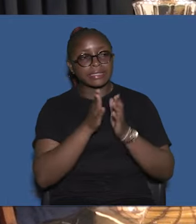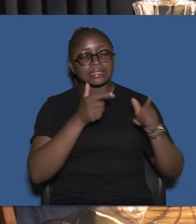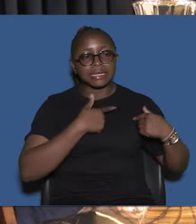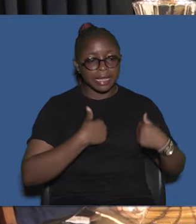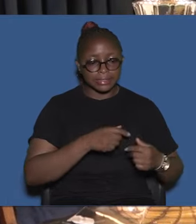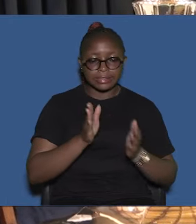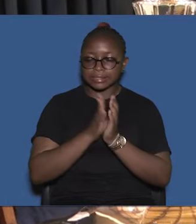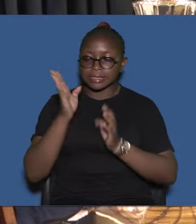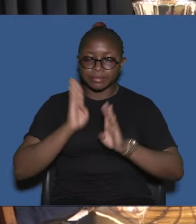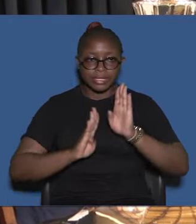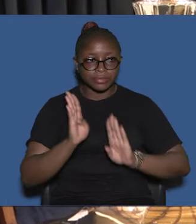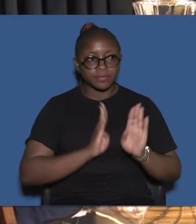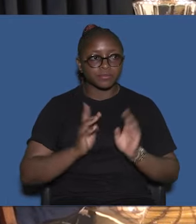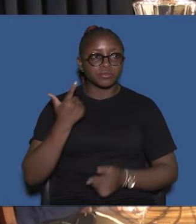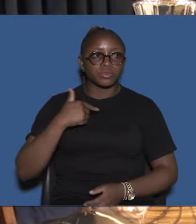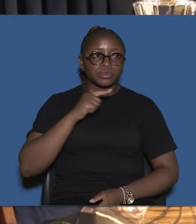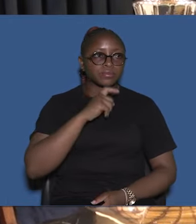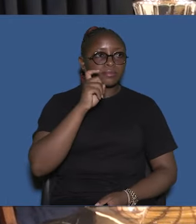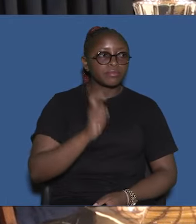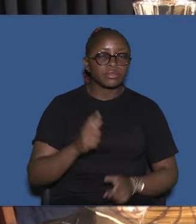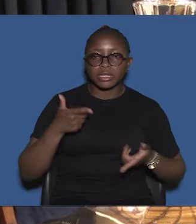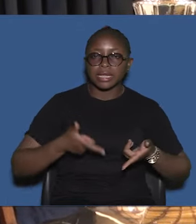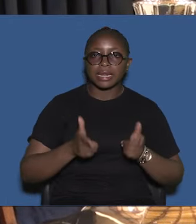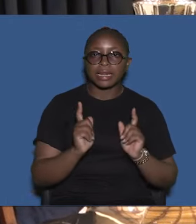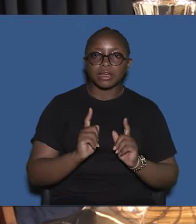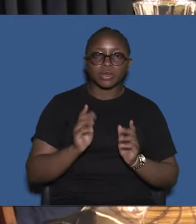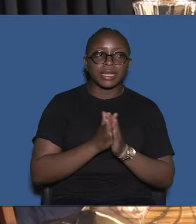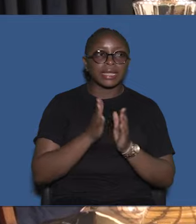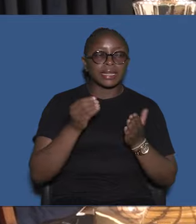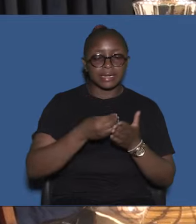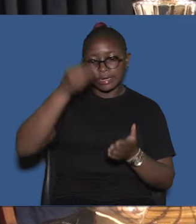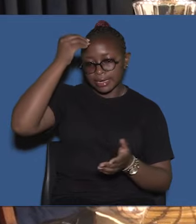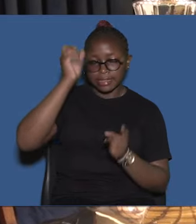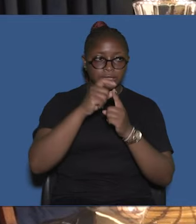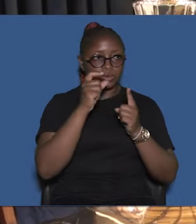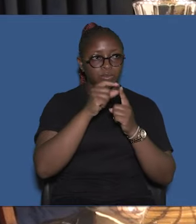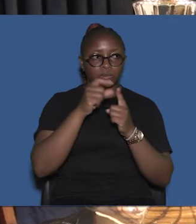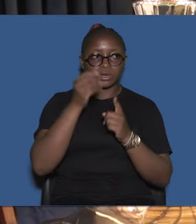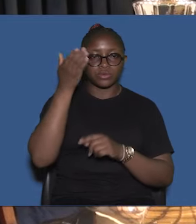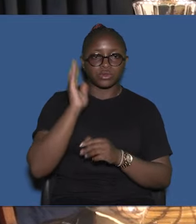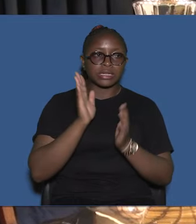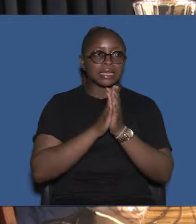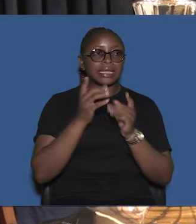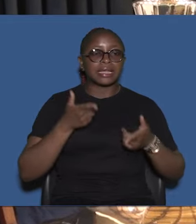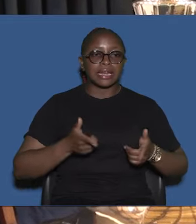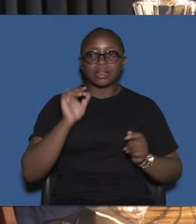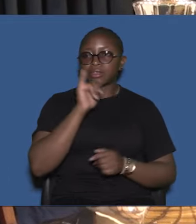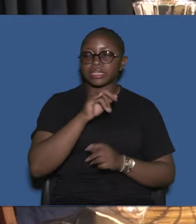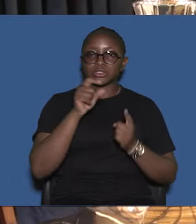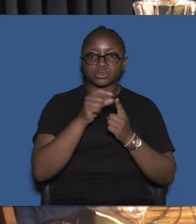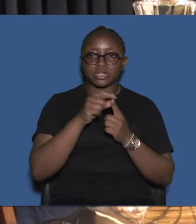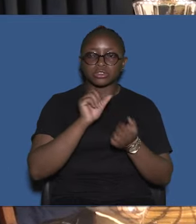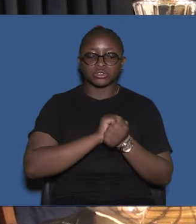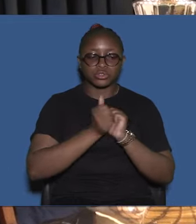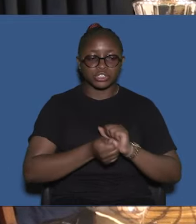So we need to learn the word of God and allow that word to change our hearts, and then allow our